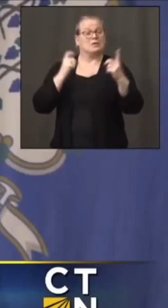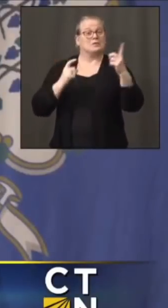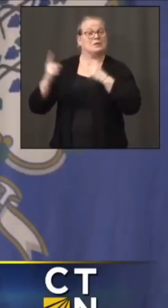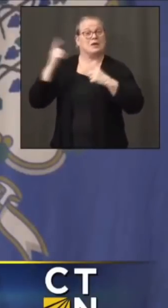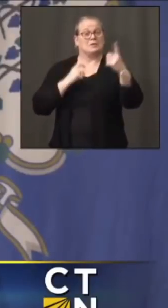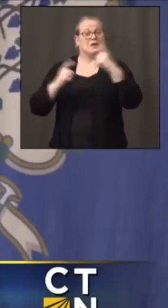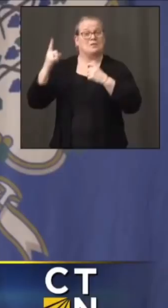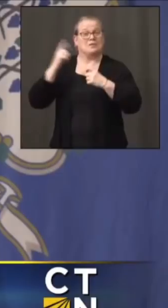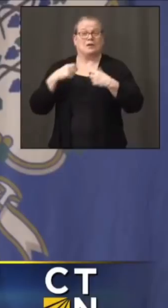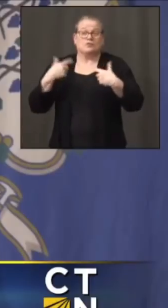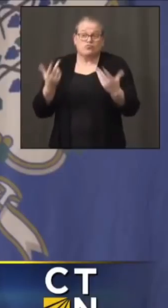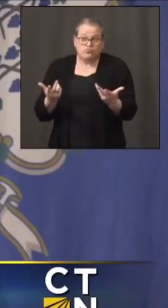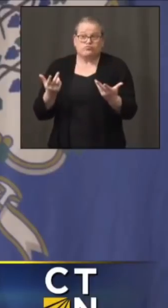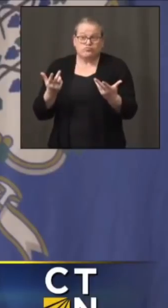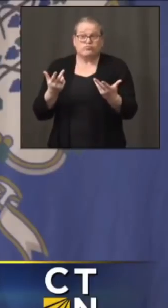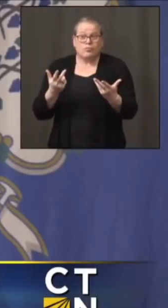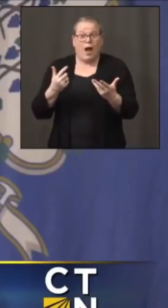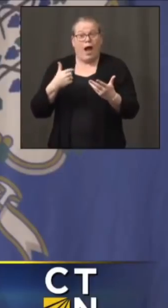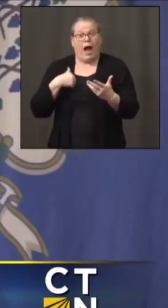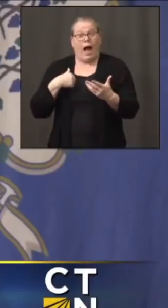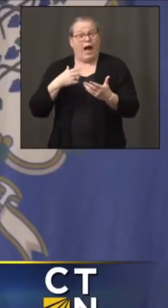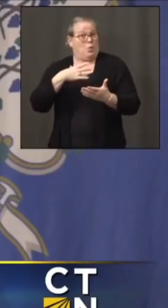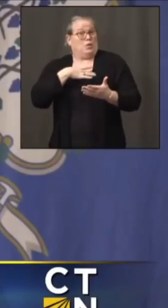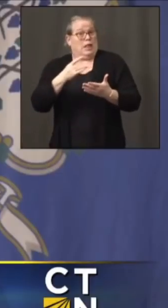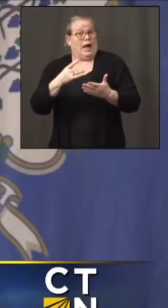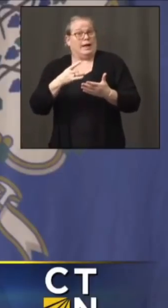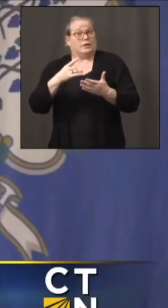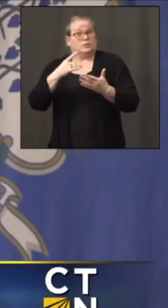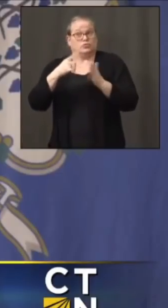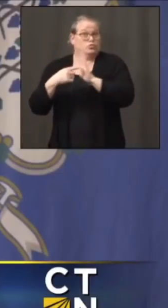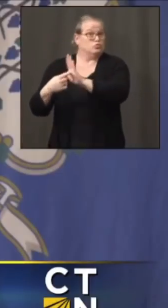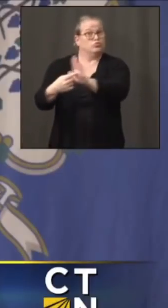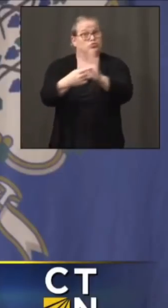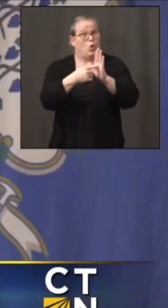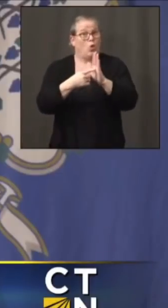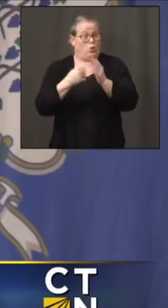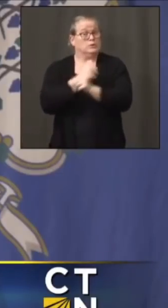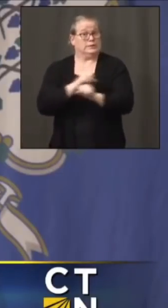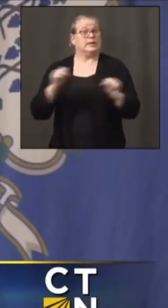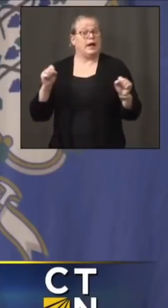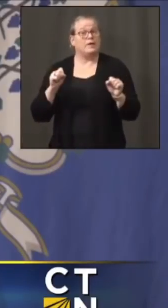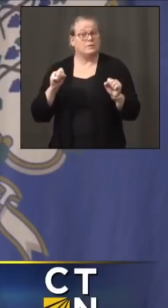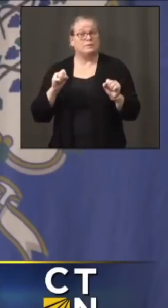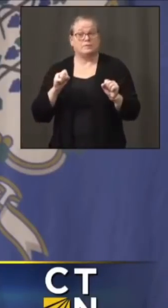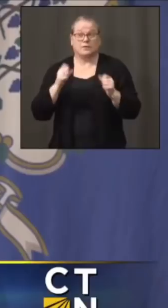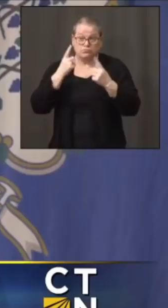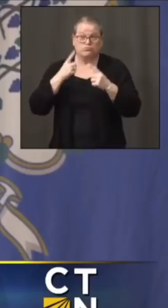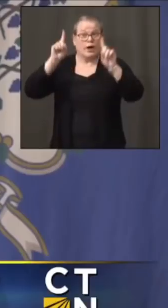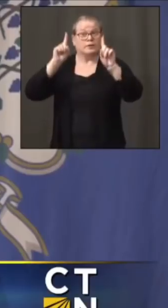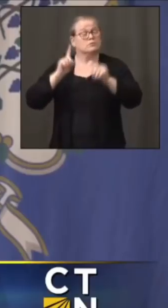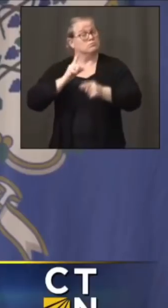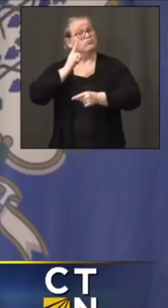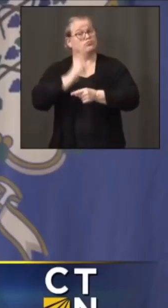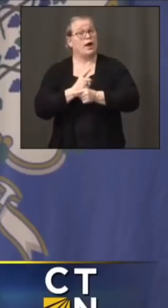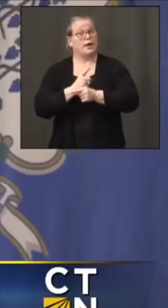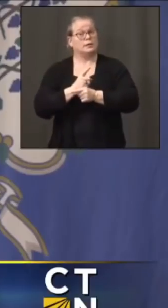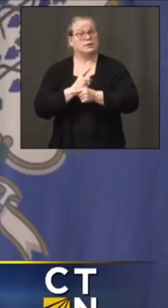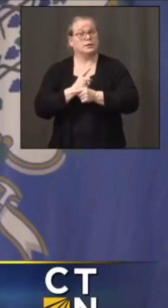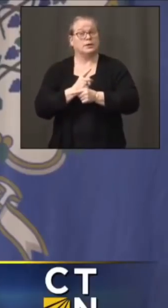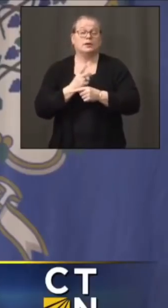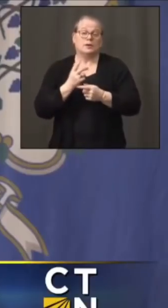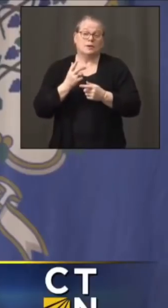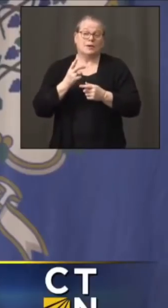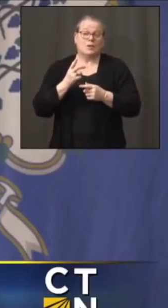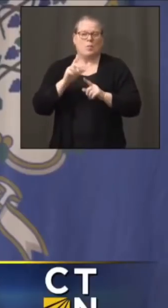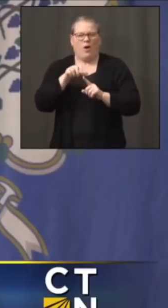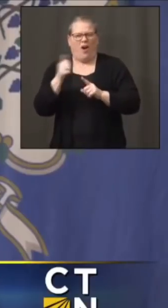with Dr. Grant and take it and lead by example and say I think it's safe, I think it's effective, I think it's the right thing to do. But the other half of me says maybe